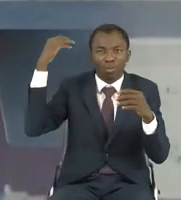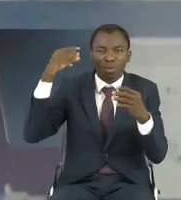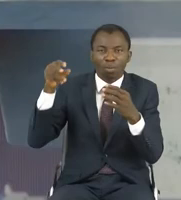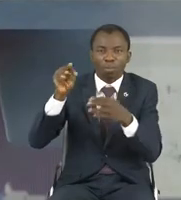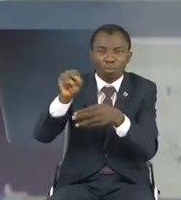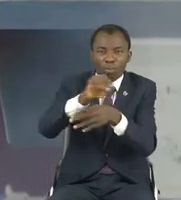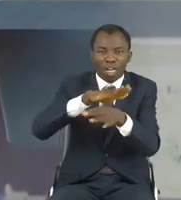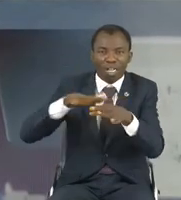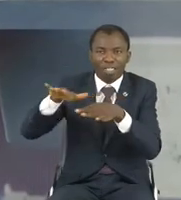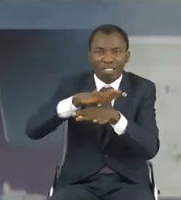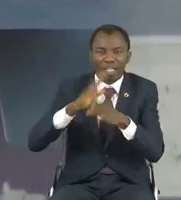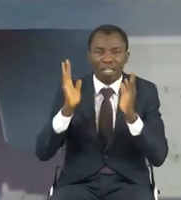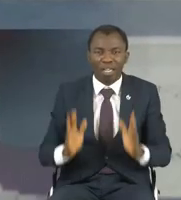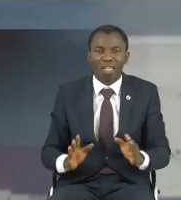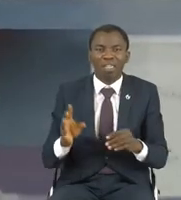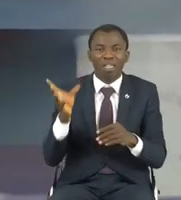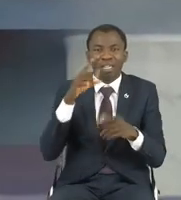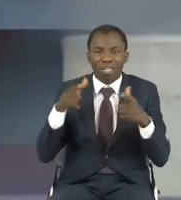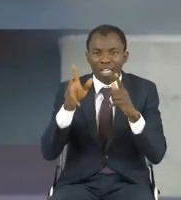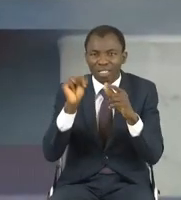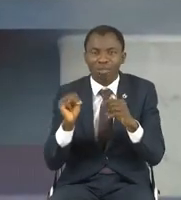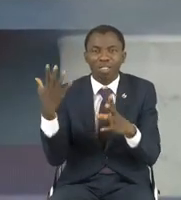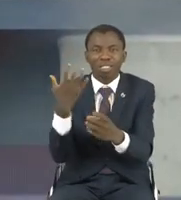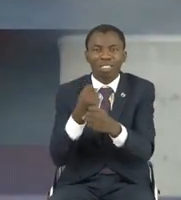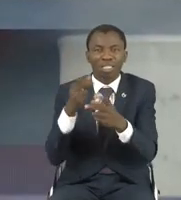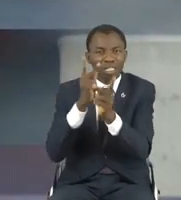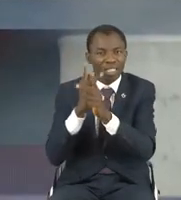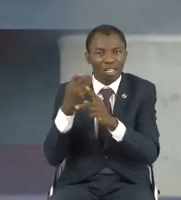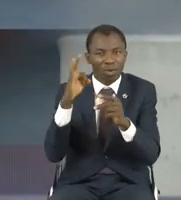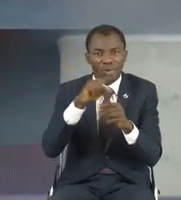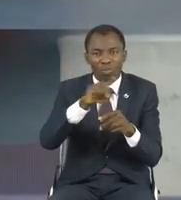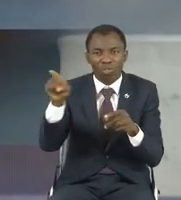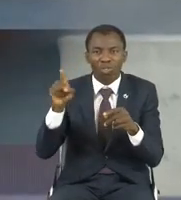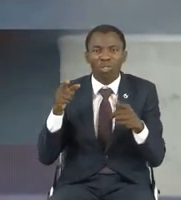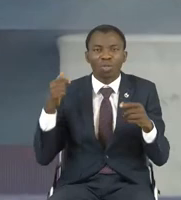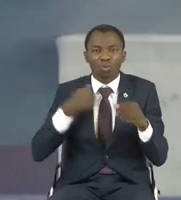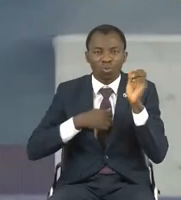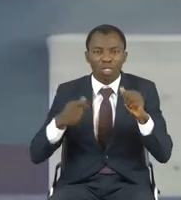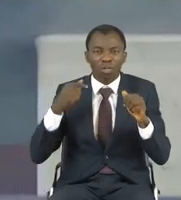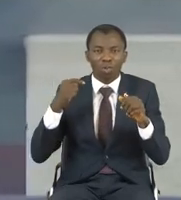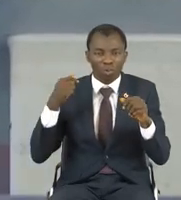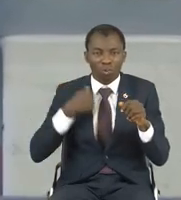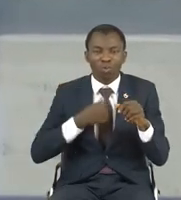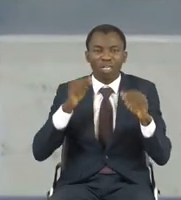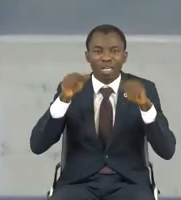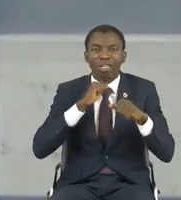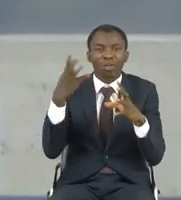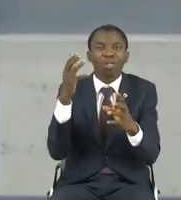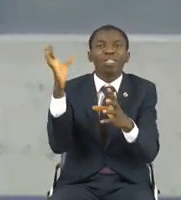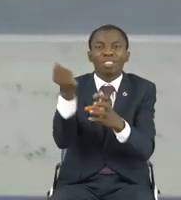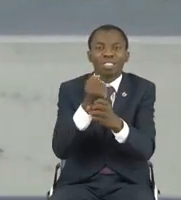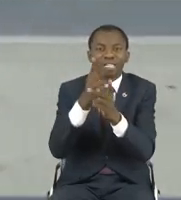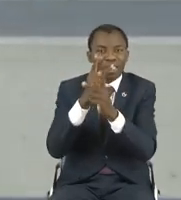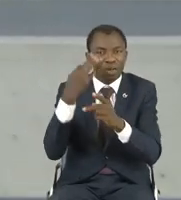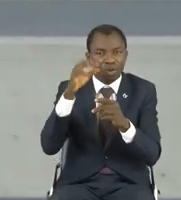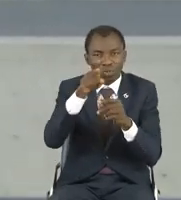take care of you. We will not take care of you anymore. That's the cross. That